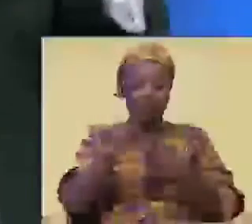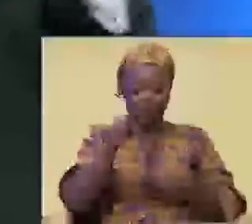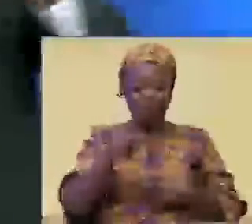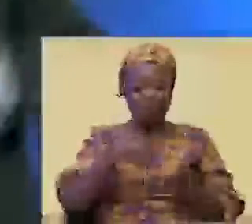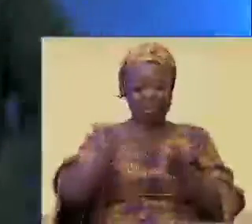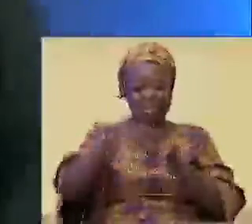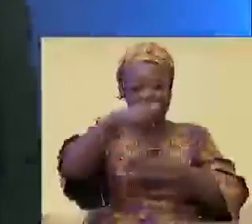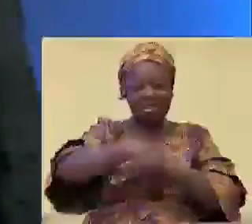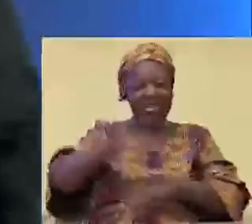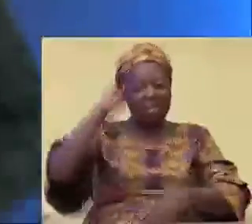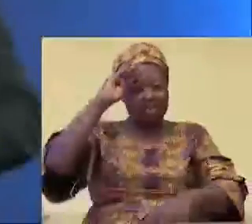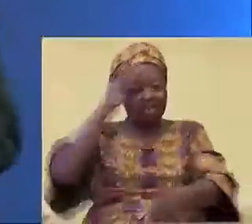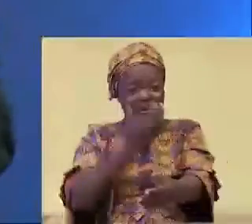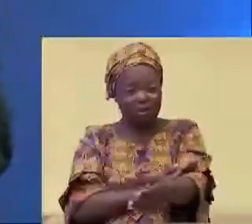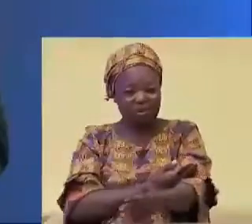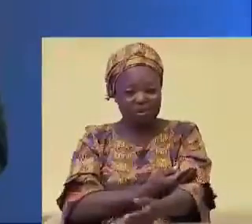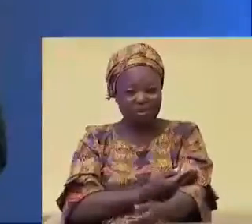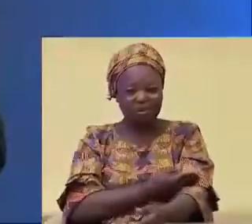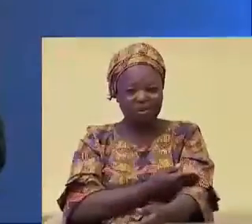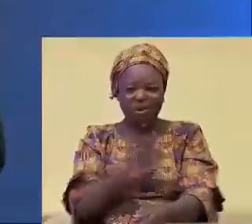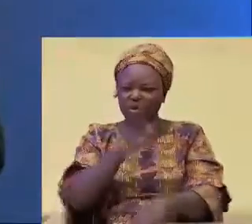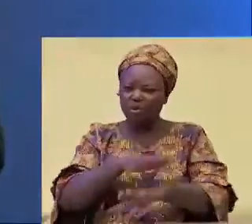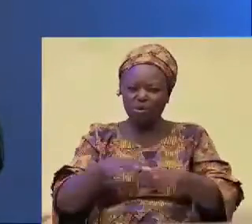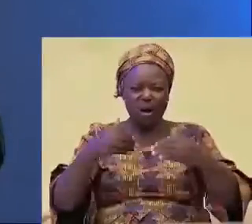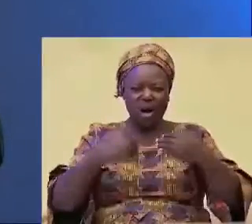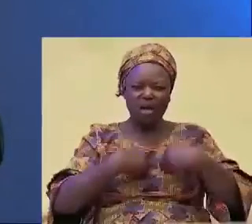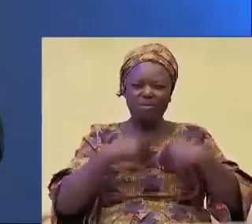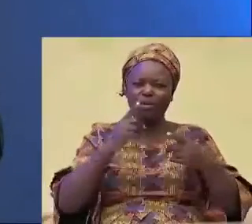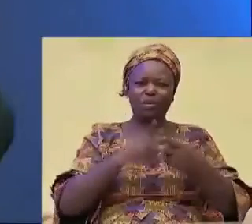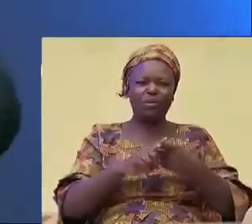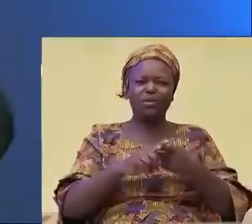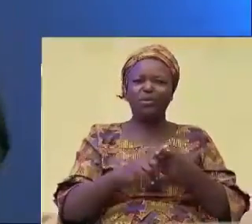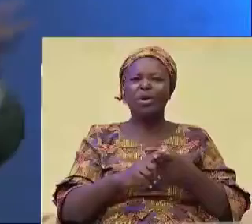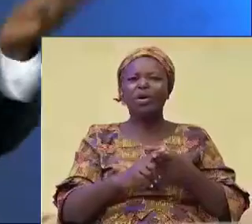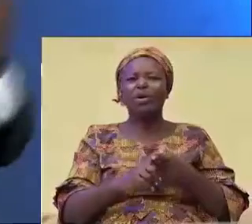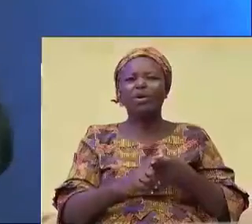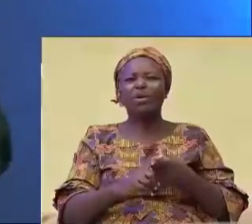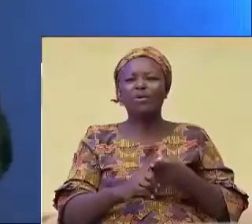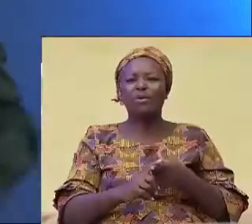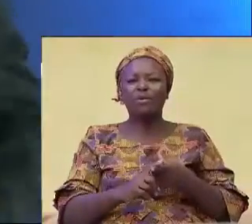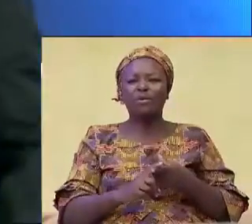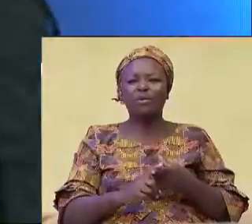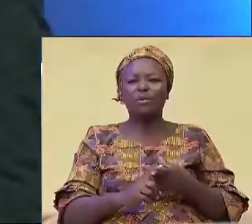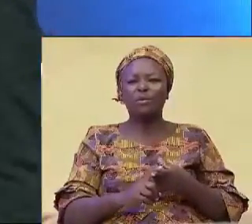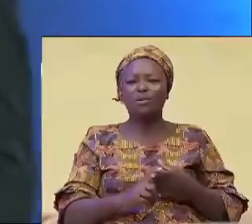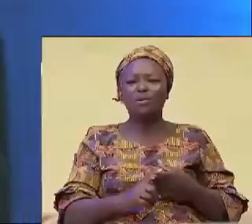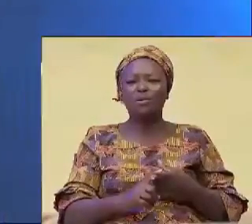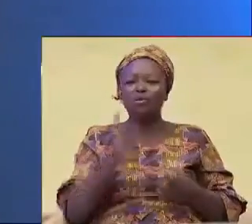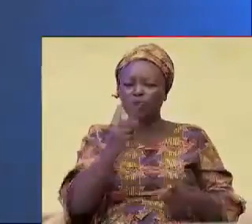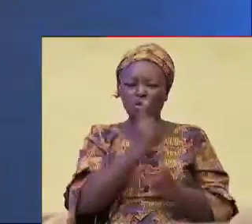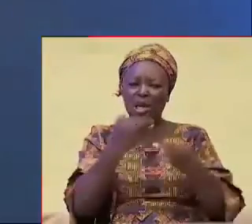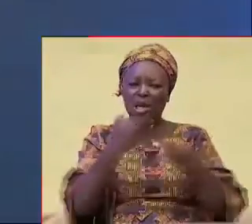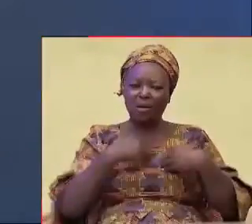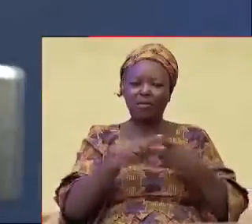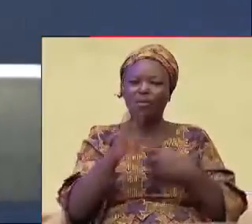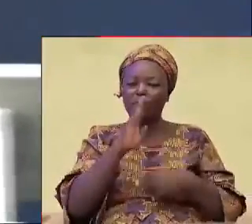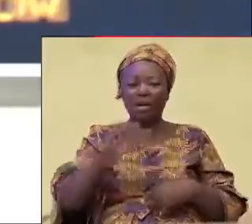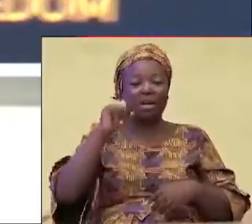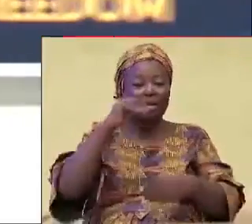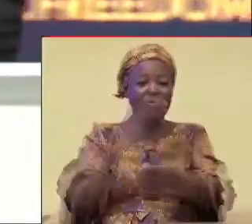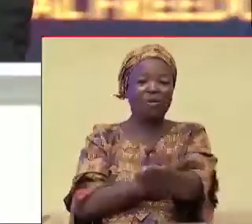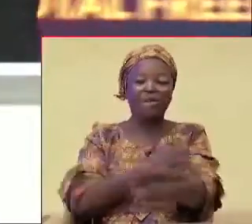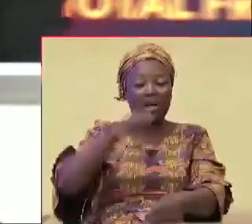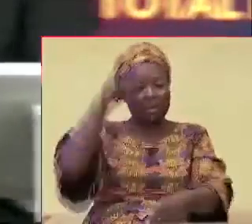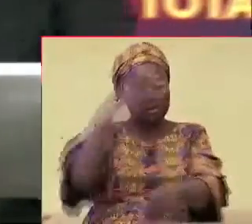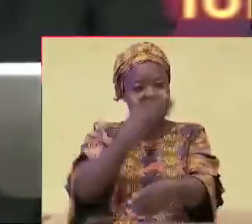and he says unto you, son. You know, to become a son of God, a daughter of God, come out from